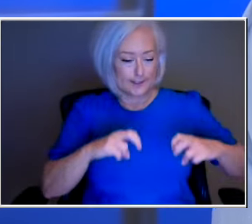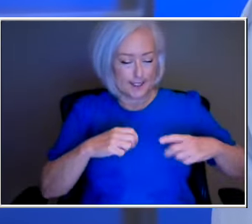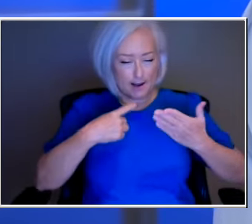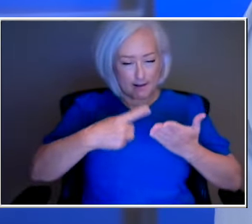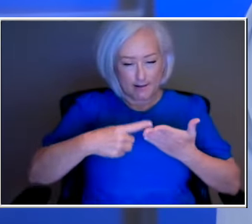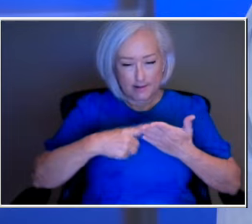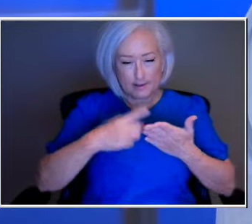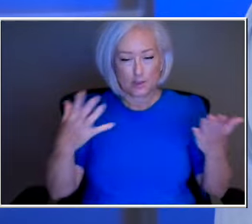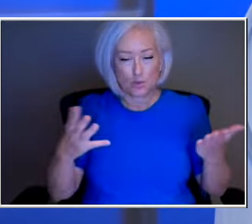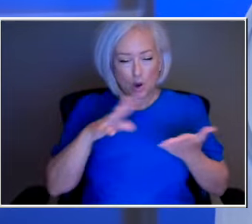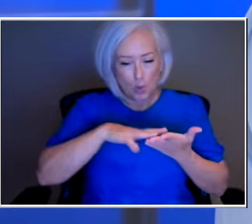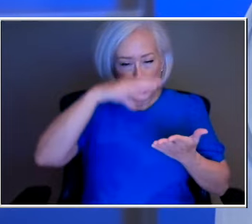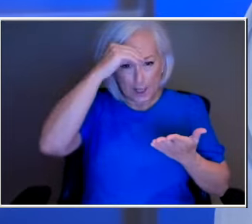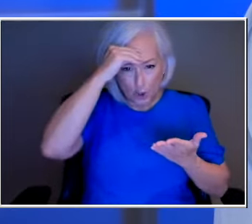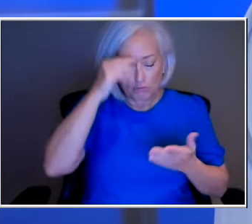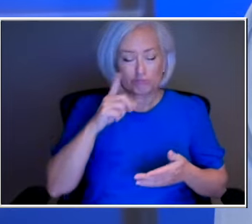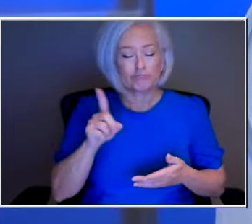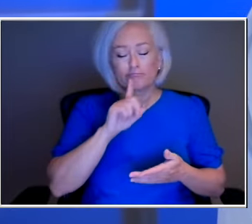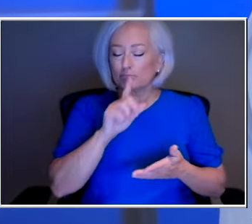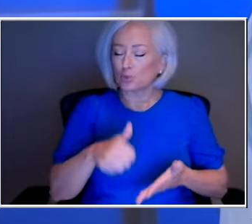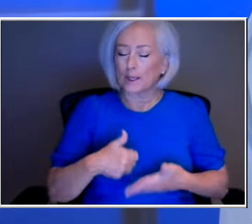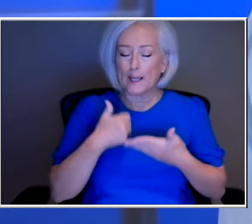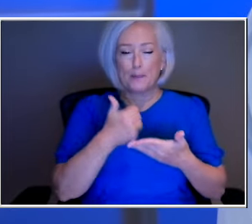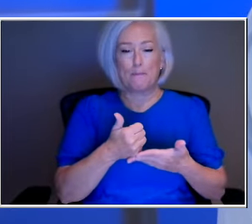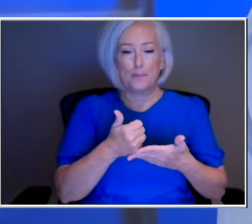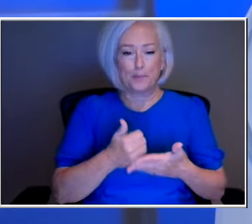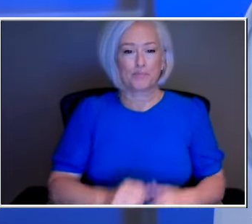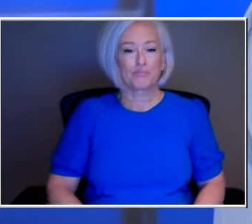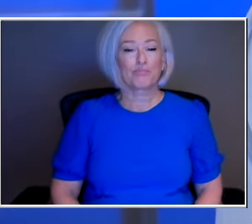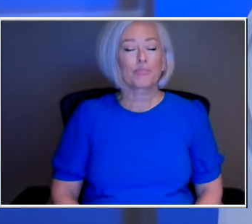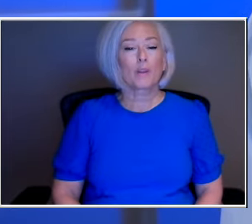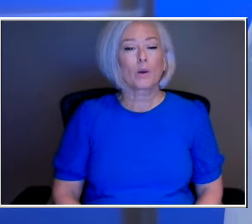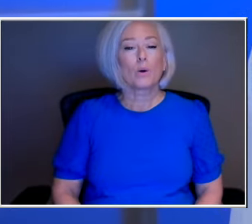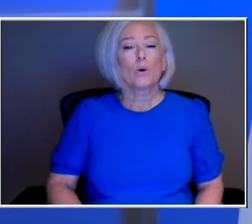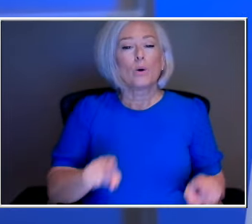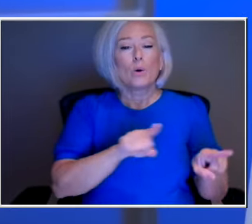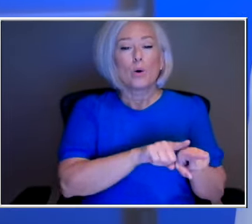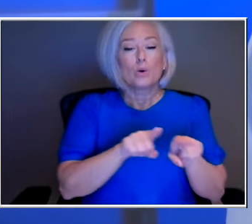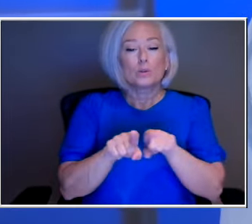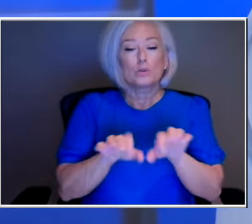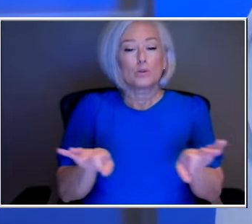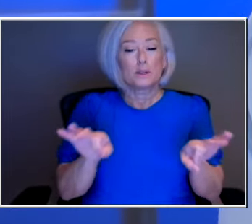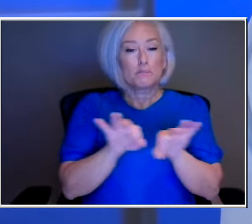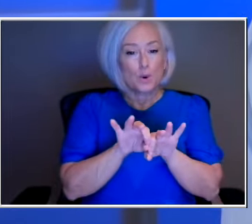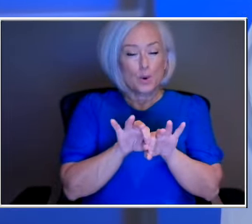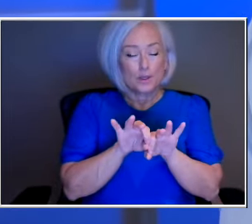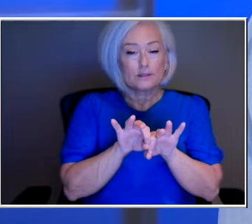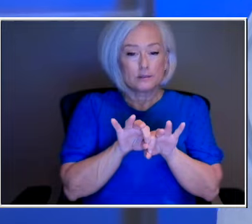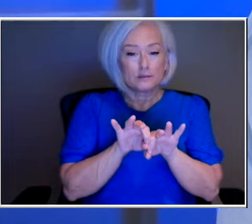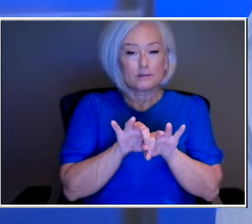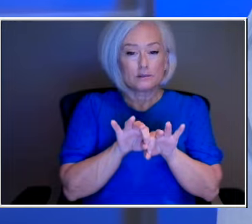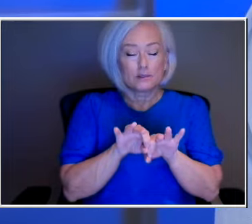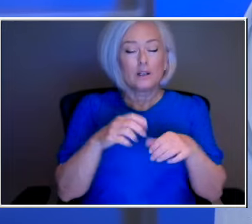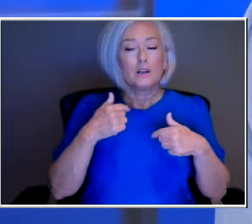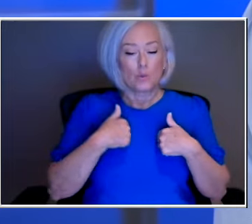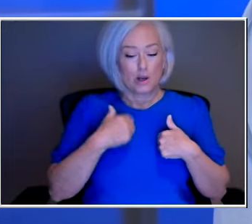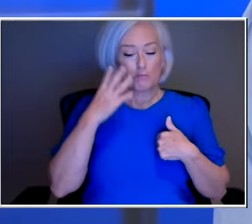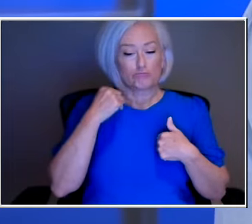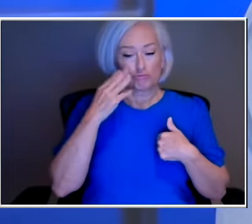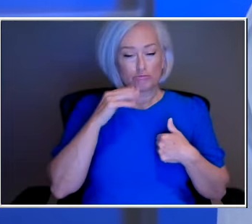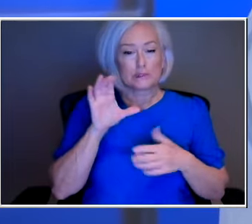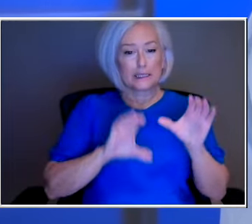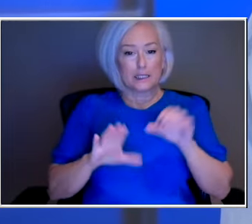helper. And then two, I think important to me is when I was going through the chemo,